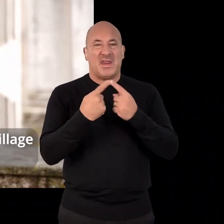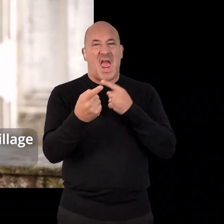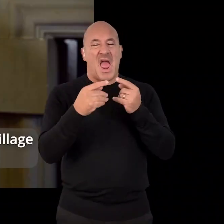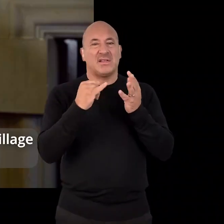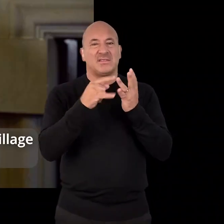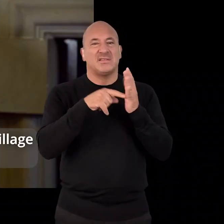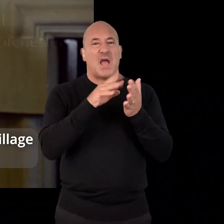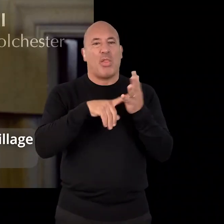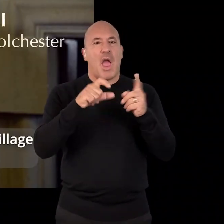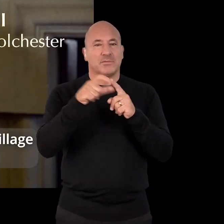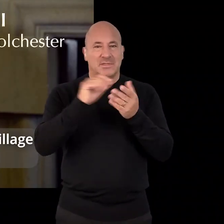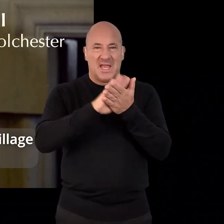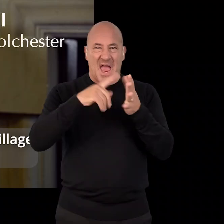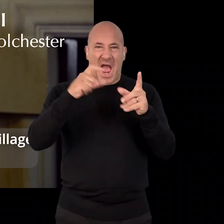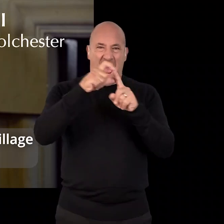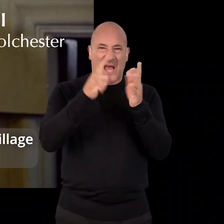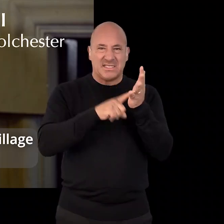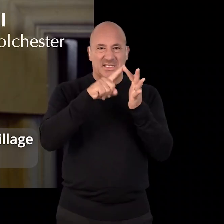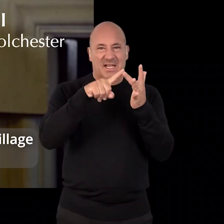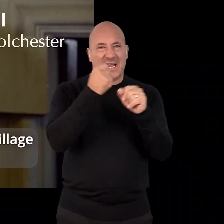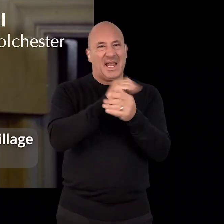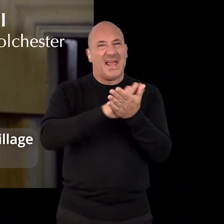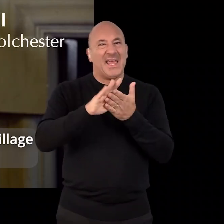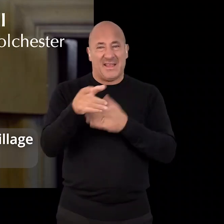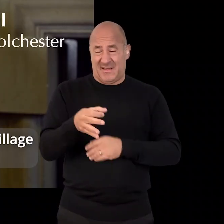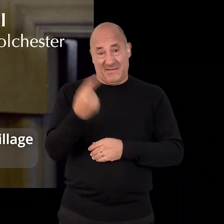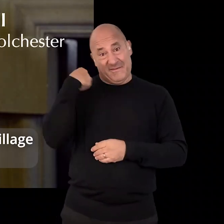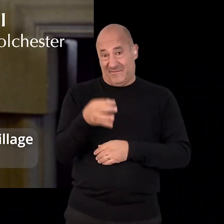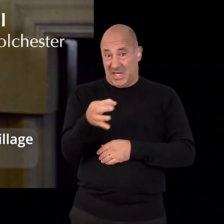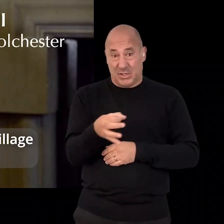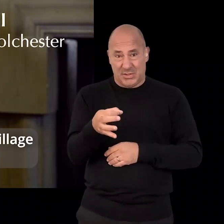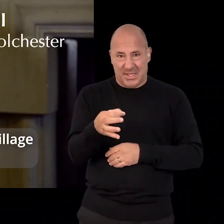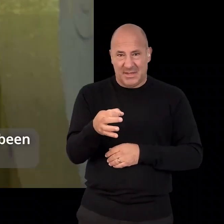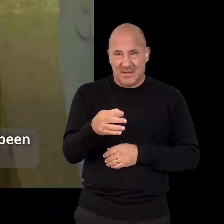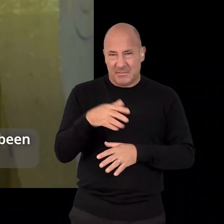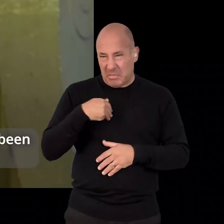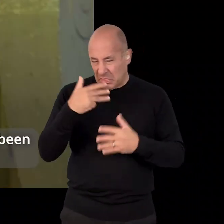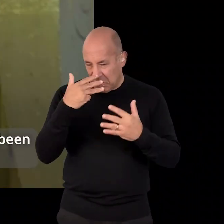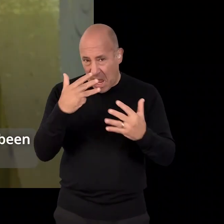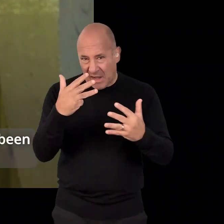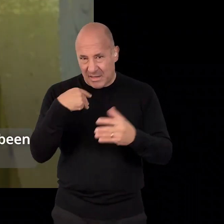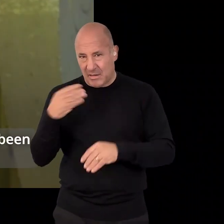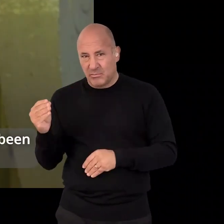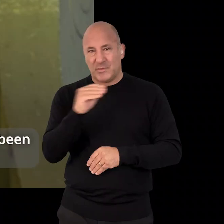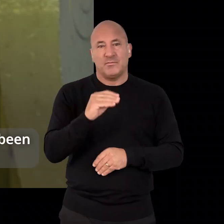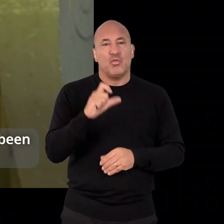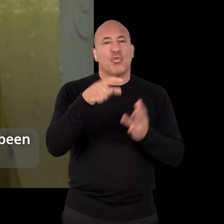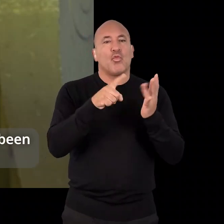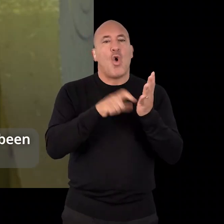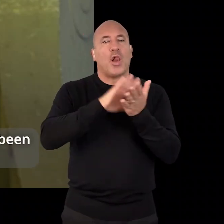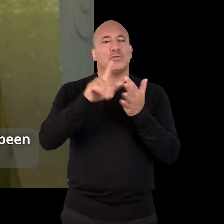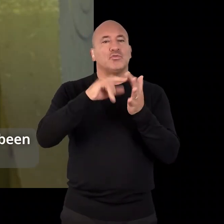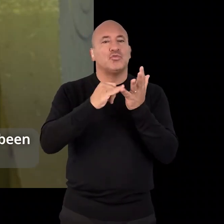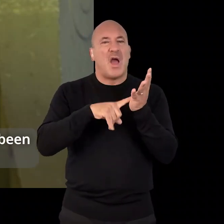I was born in Hadley, near Southend, when it was a village still. I was about 9 when I came to